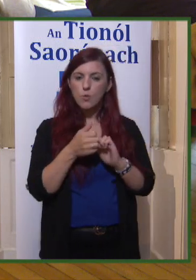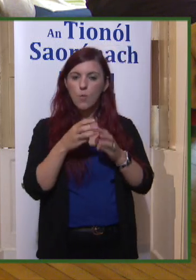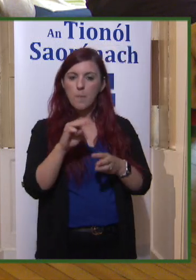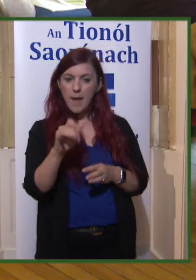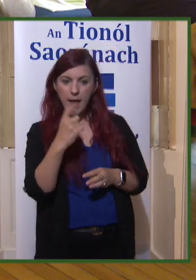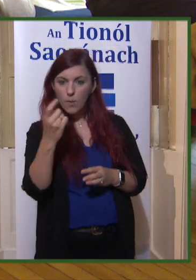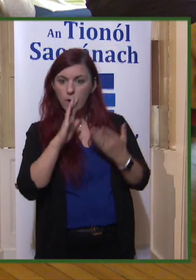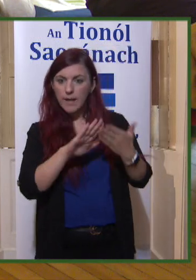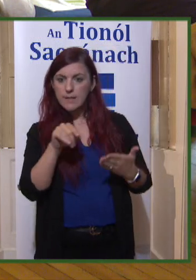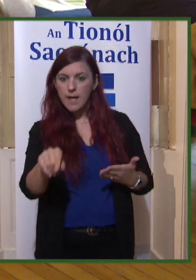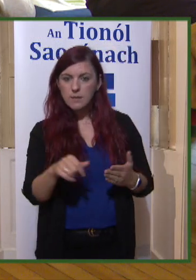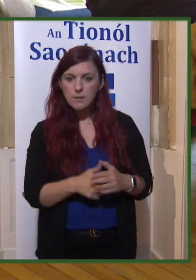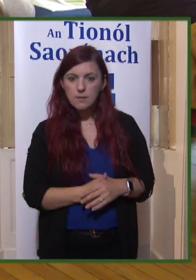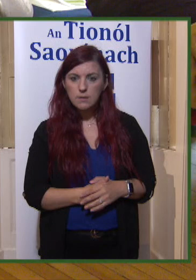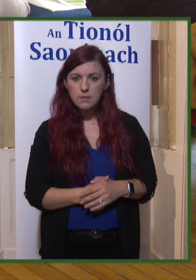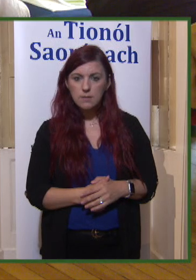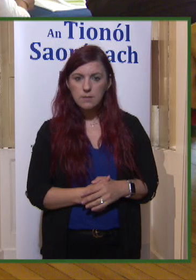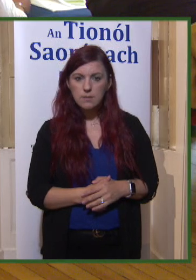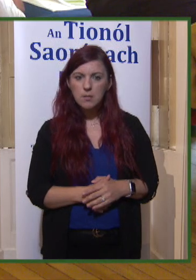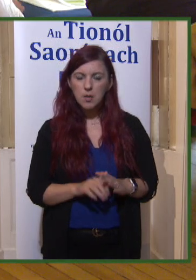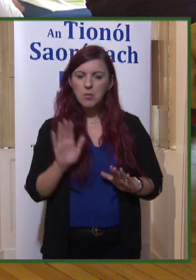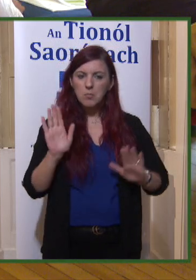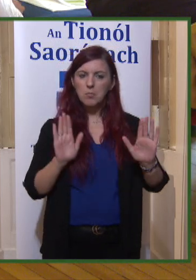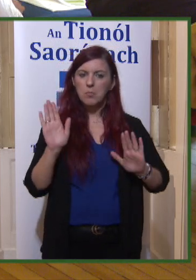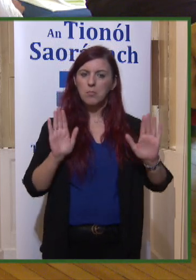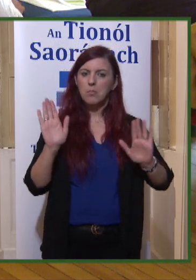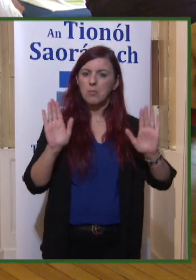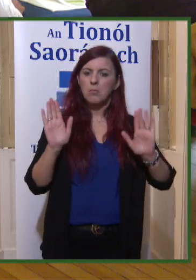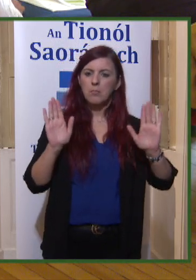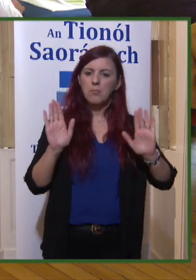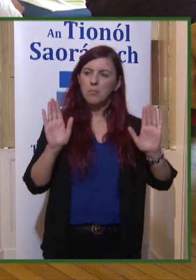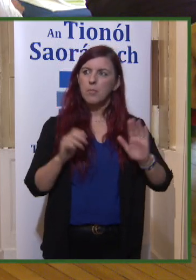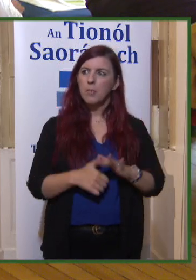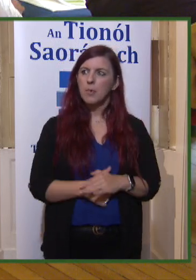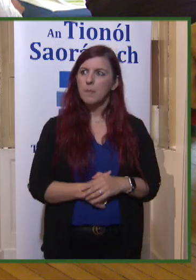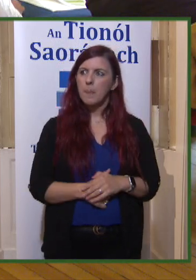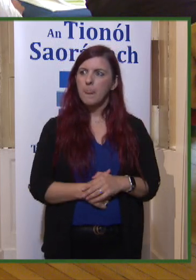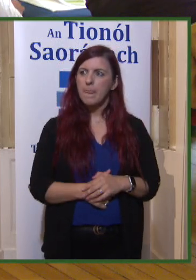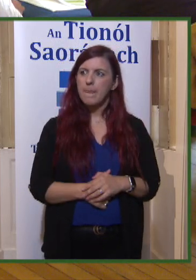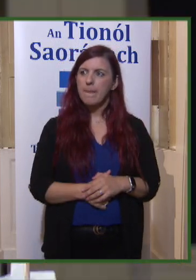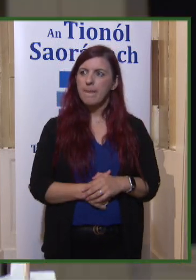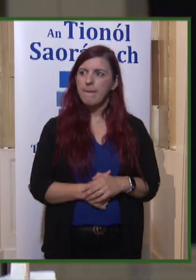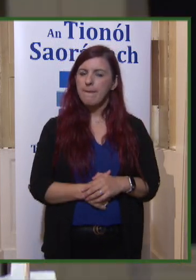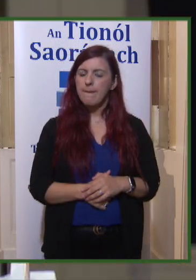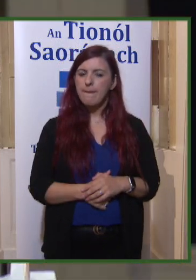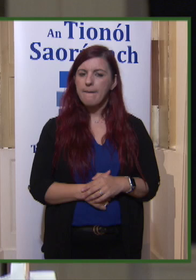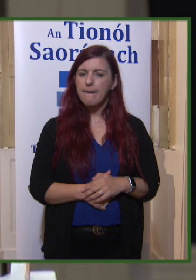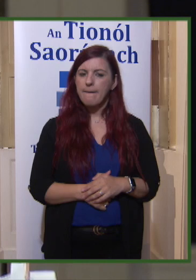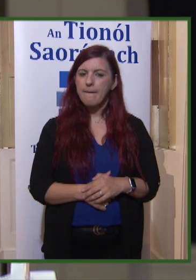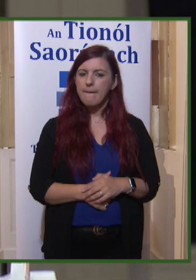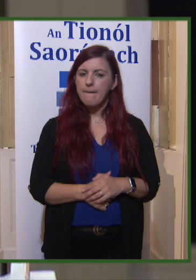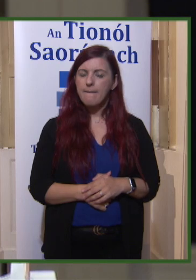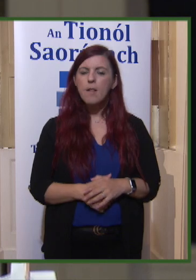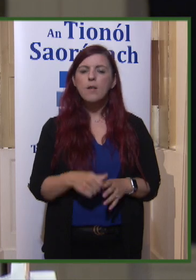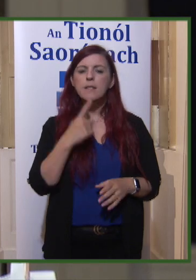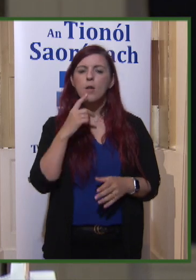amendment. So, okay. So, so what's been proposed here is